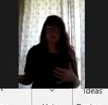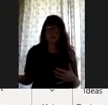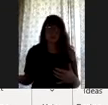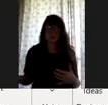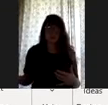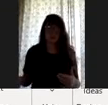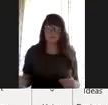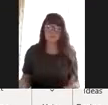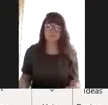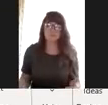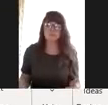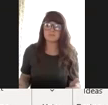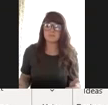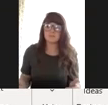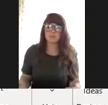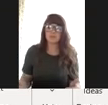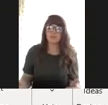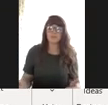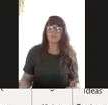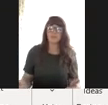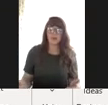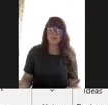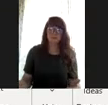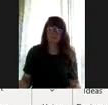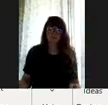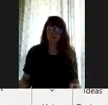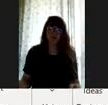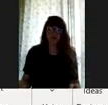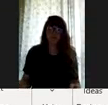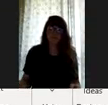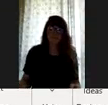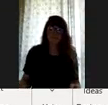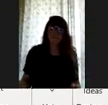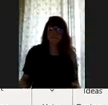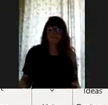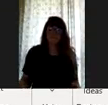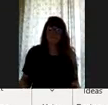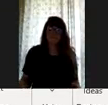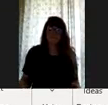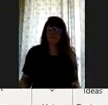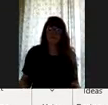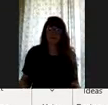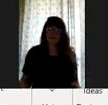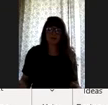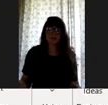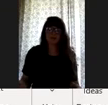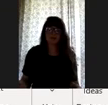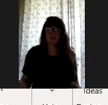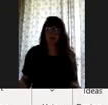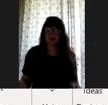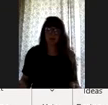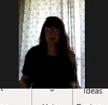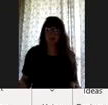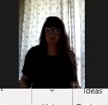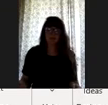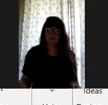doing observation is you're considering the possibilities. Right. And it's helping you ask the right questions. You know,